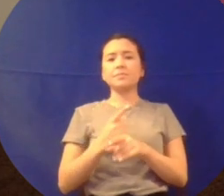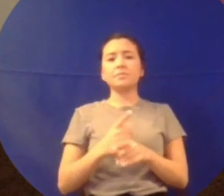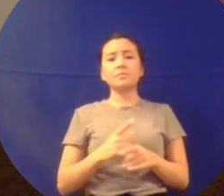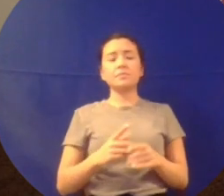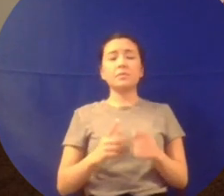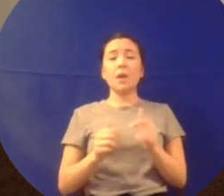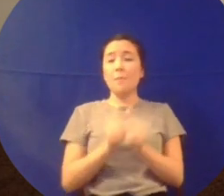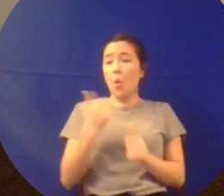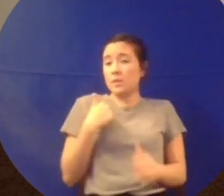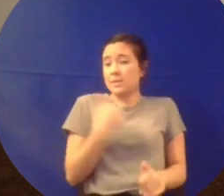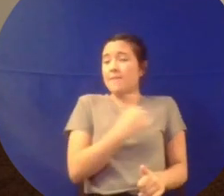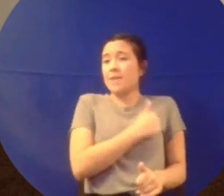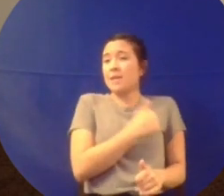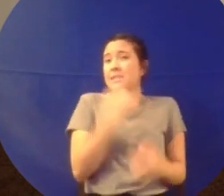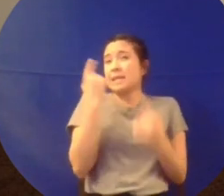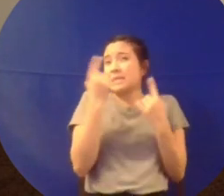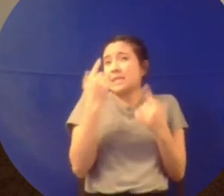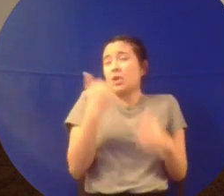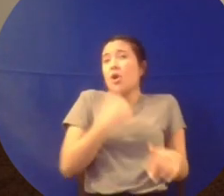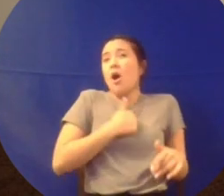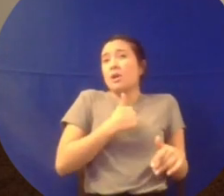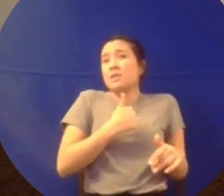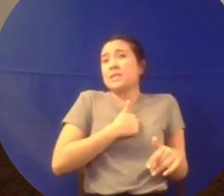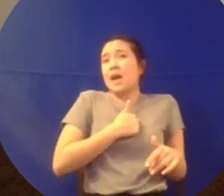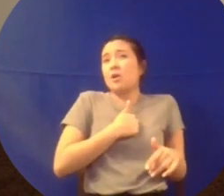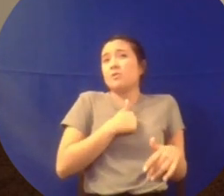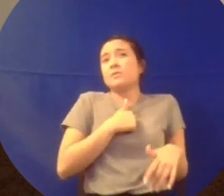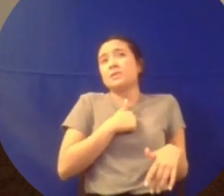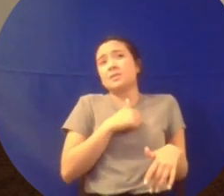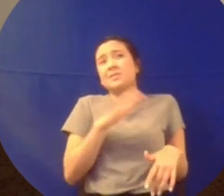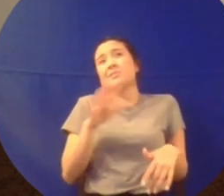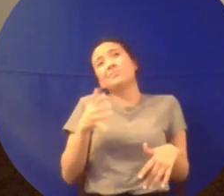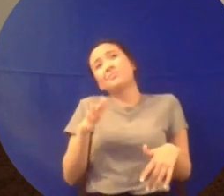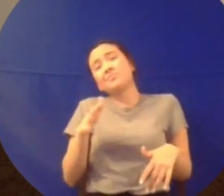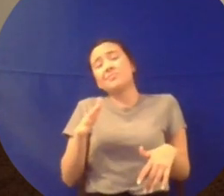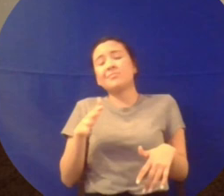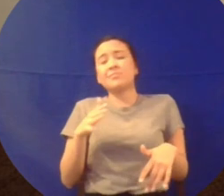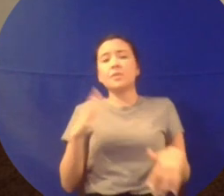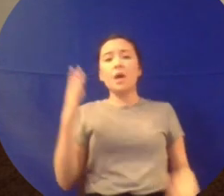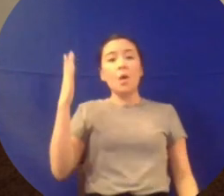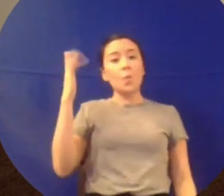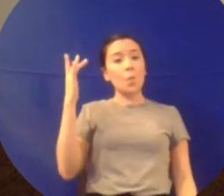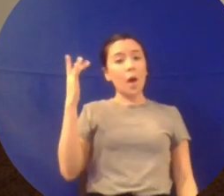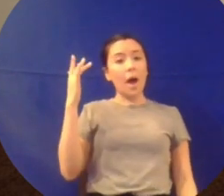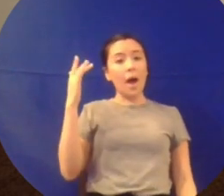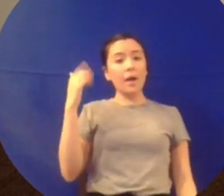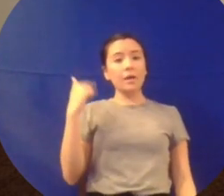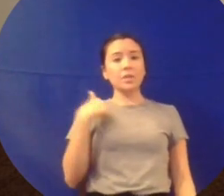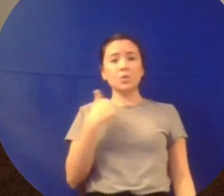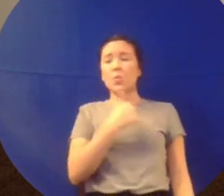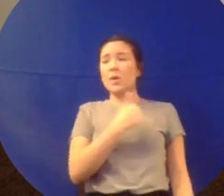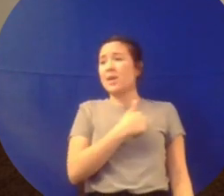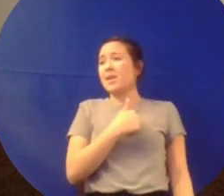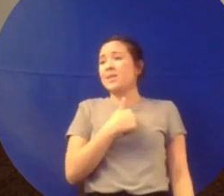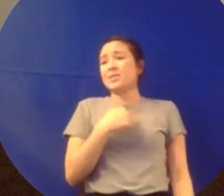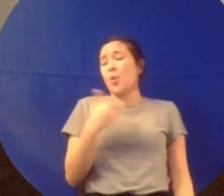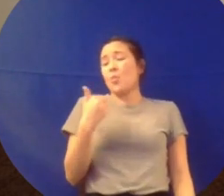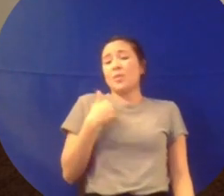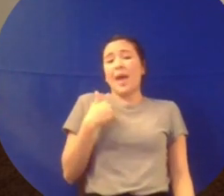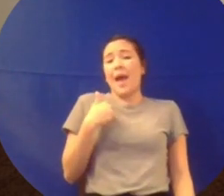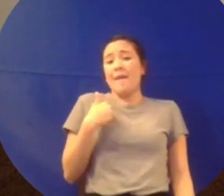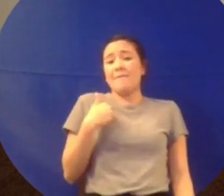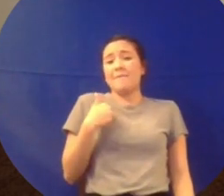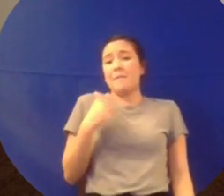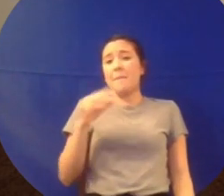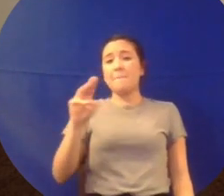Most of us usually consider ourselves decent because we basically have no major